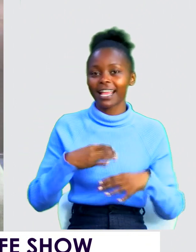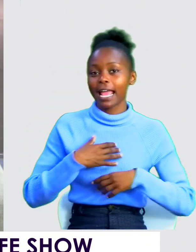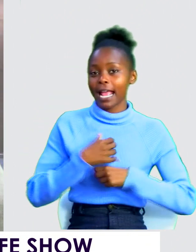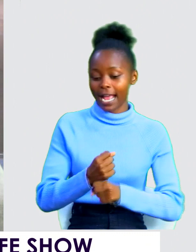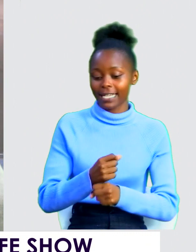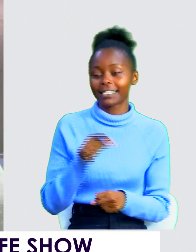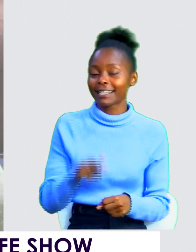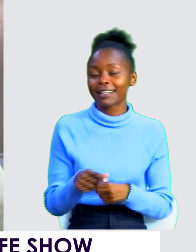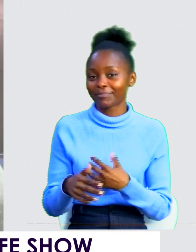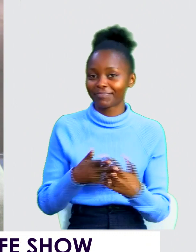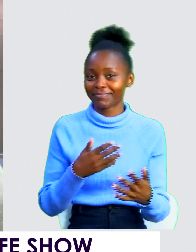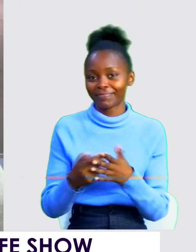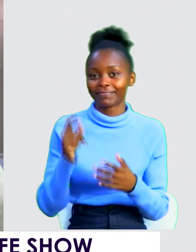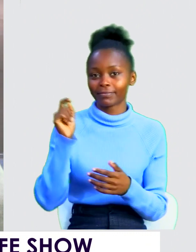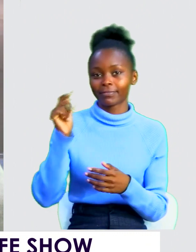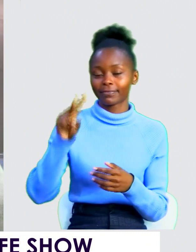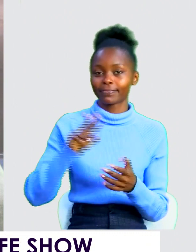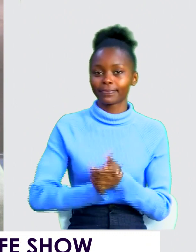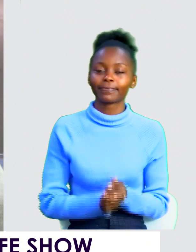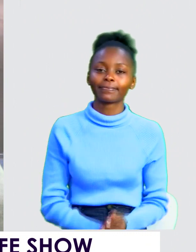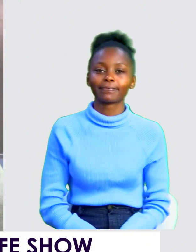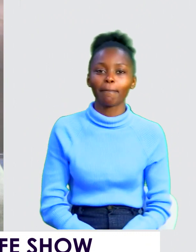from Science TV.